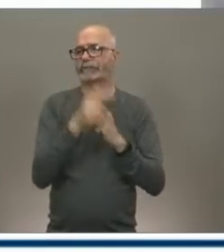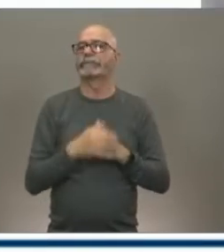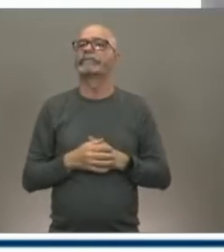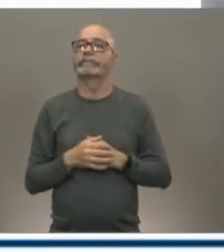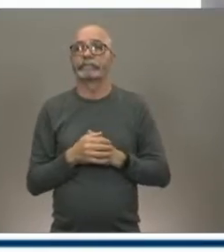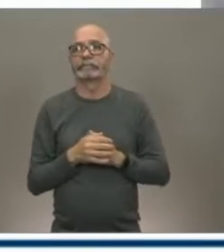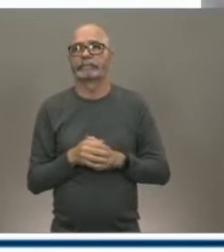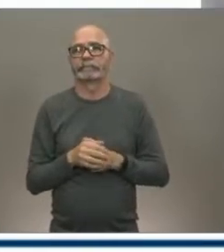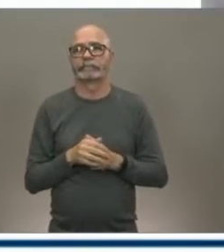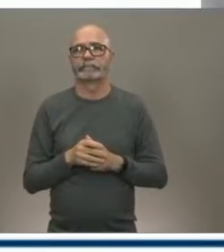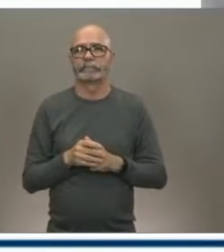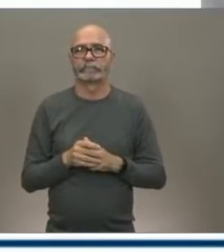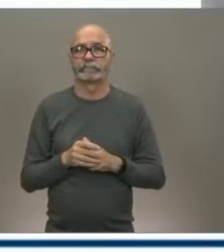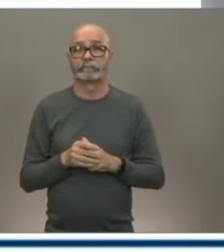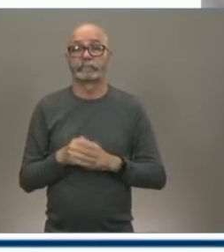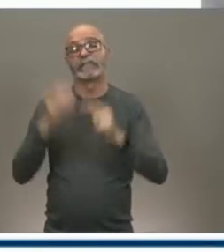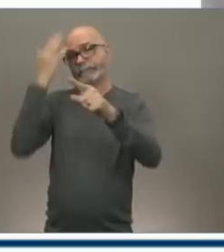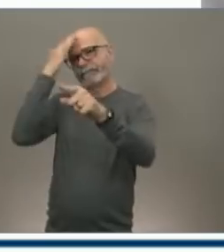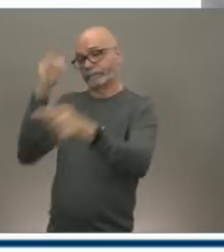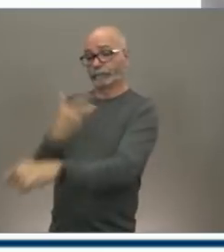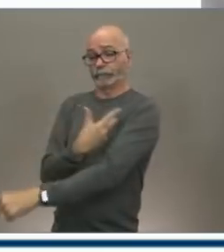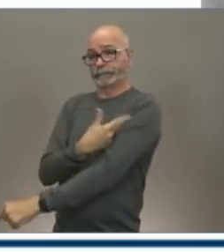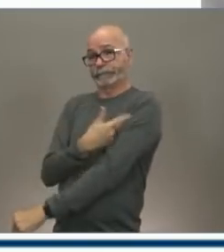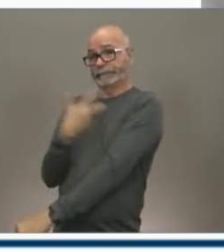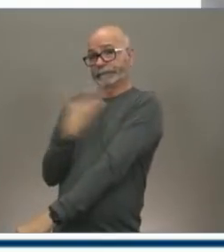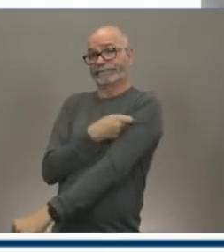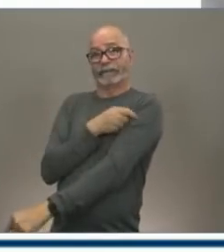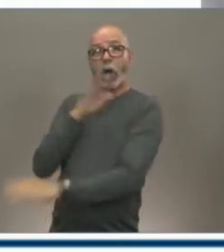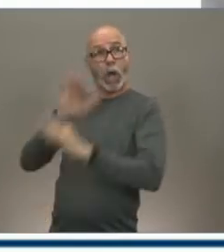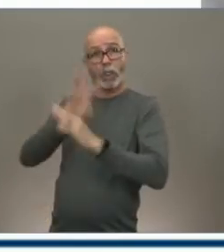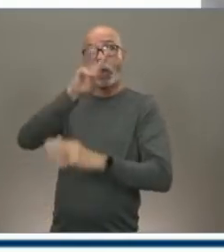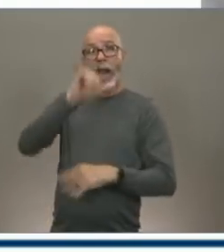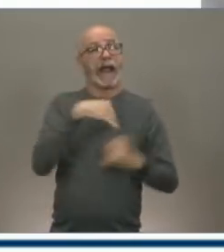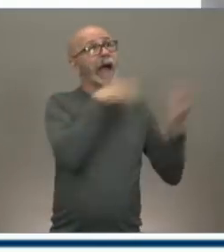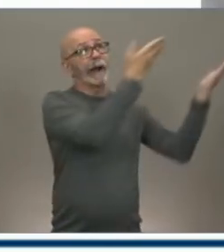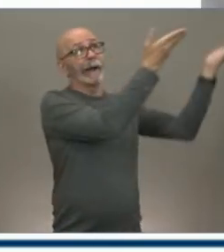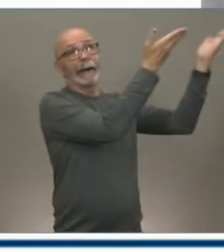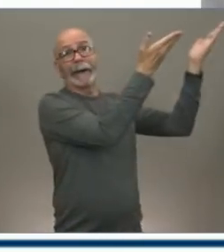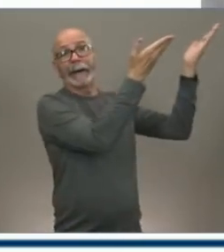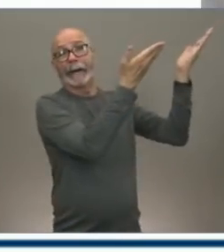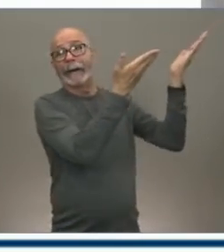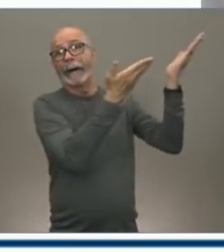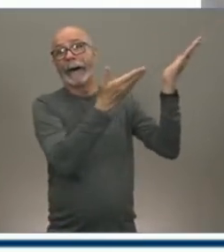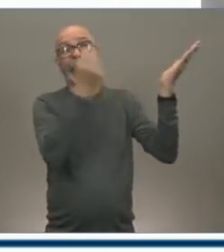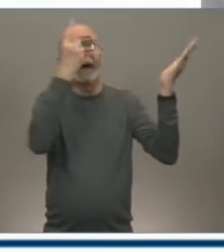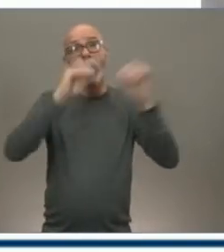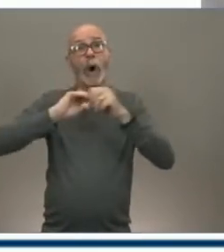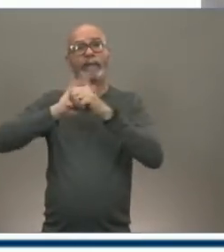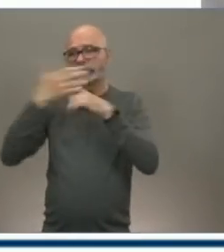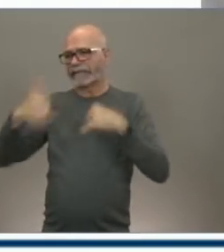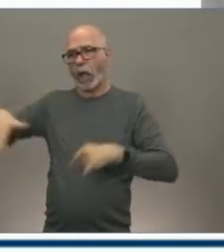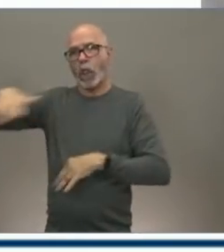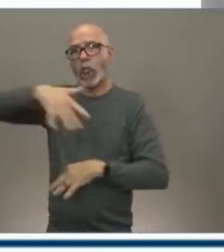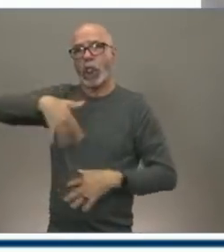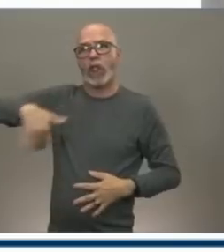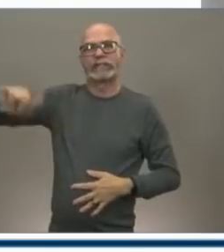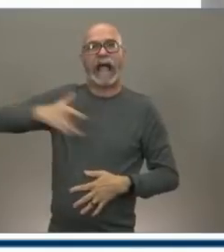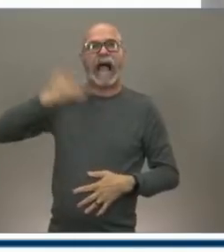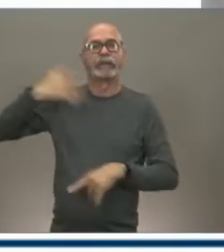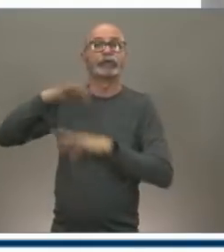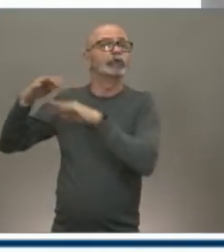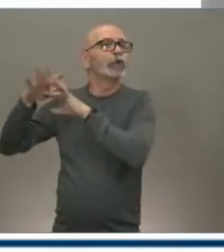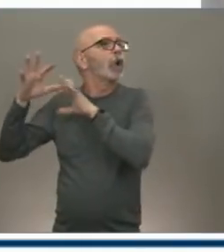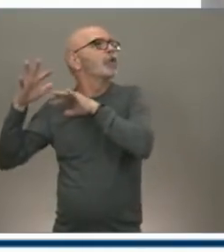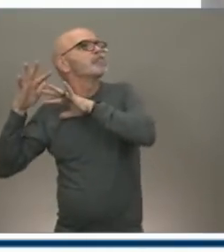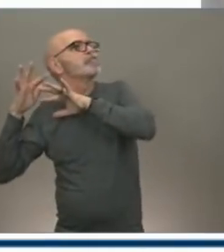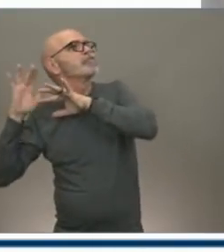that even though the vaccine is on its way, COVID is still here. We need to be vigilant when it comes to ensuring that we're following